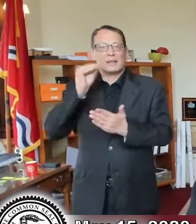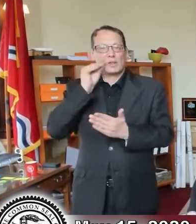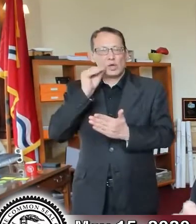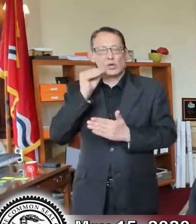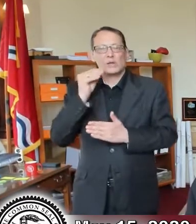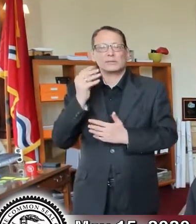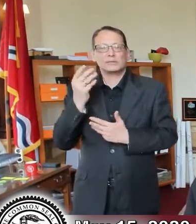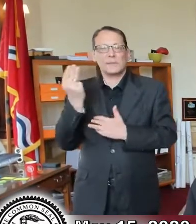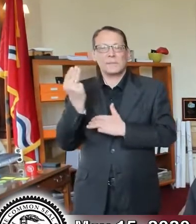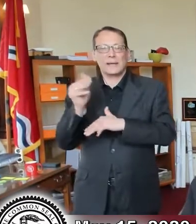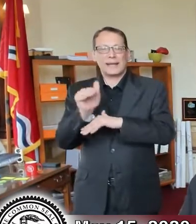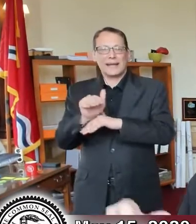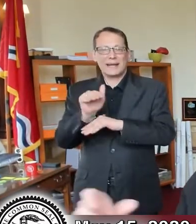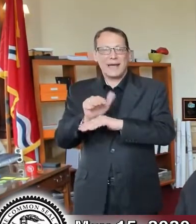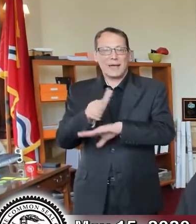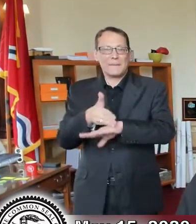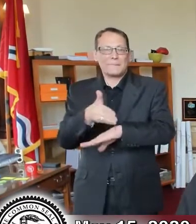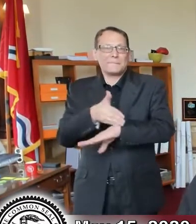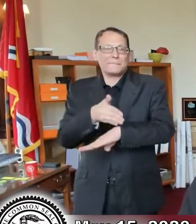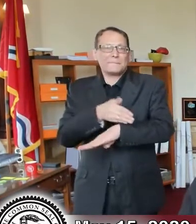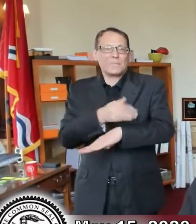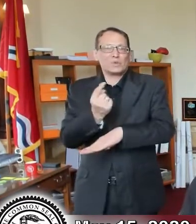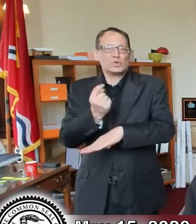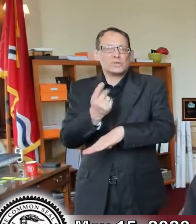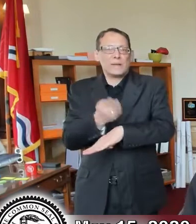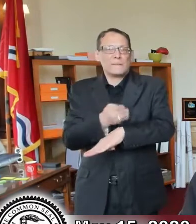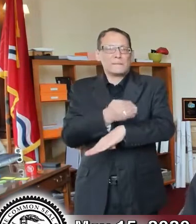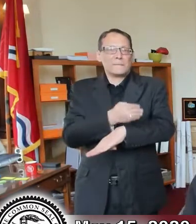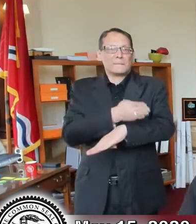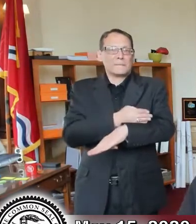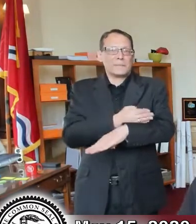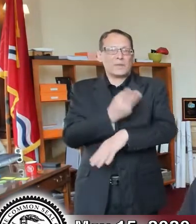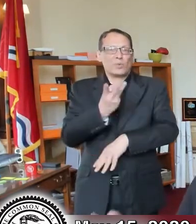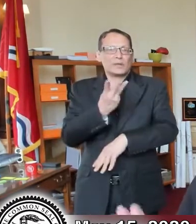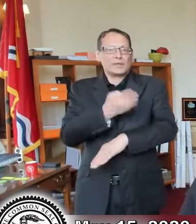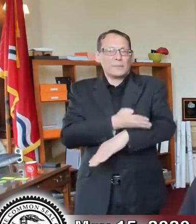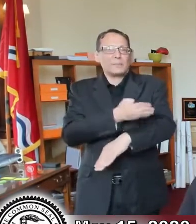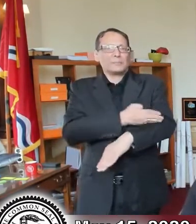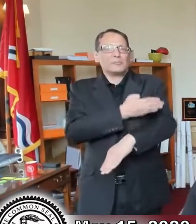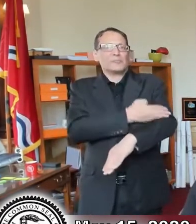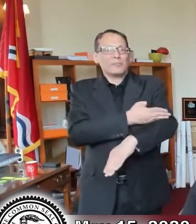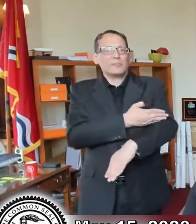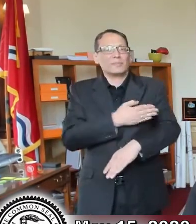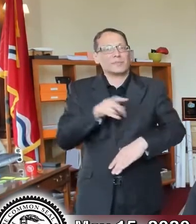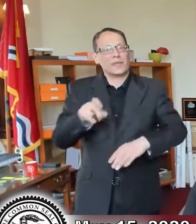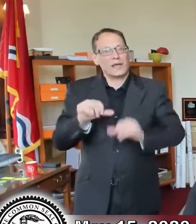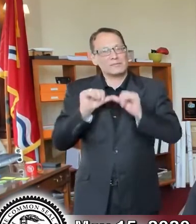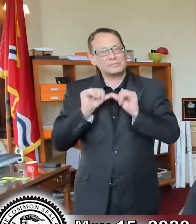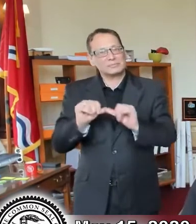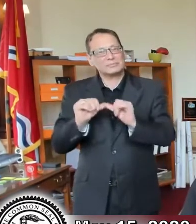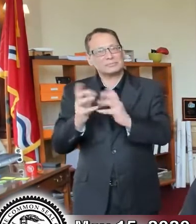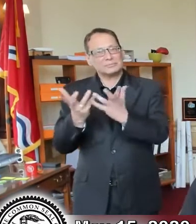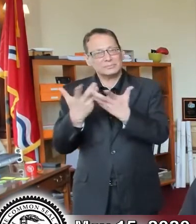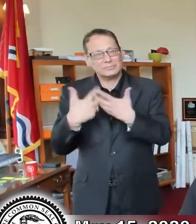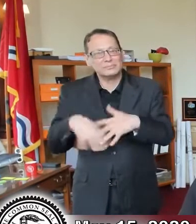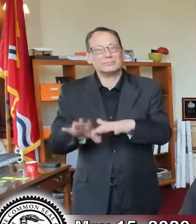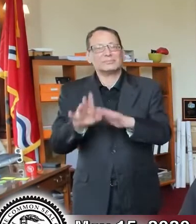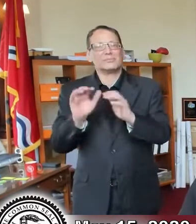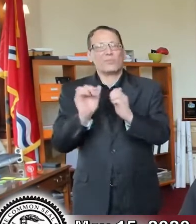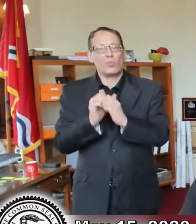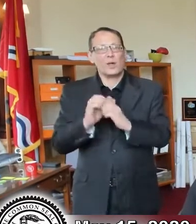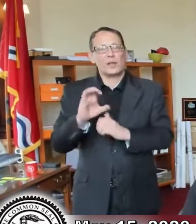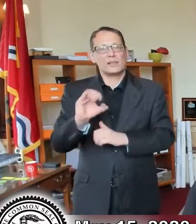by Monday evening it'll be better, and by Tuesday it'll be better. And we have to learn how to coexist with COVID.